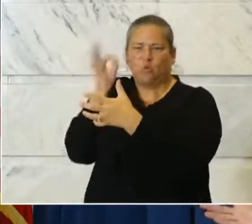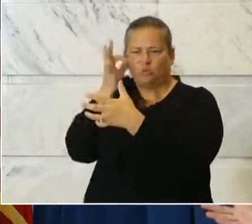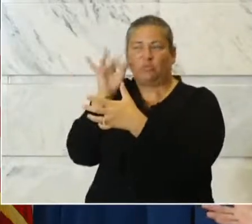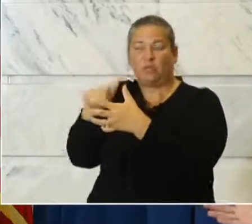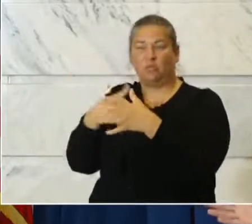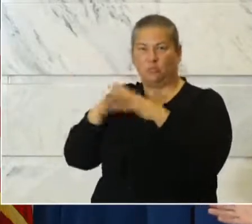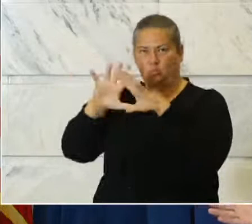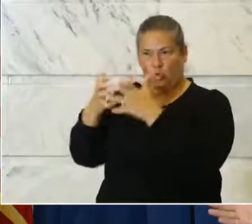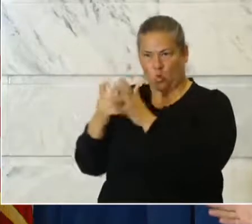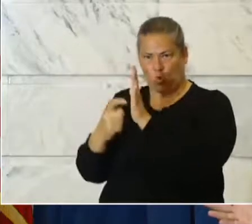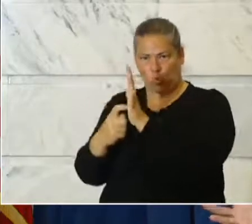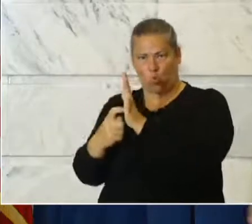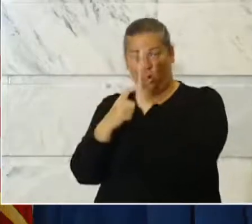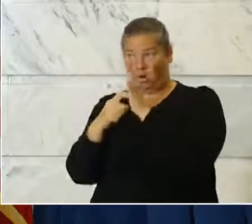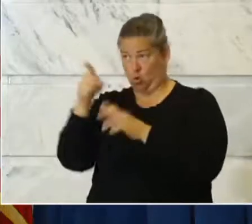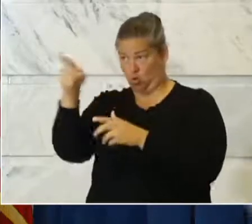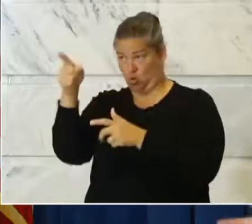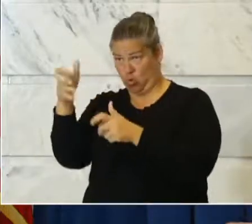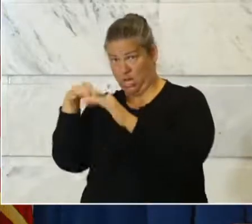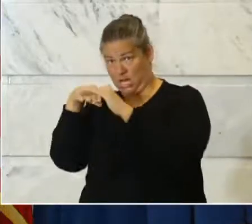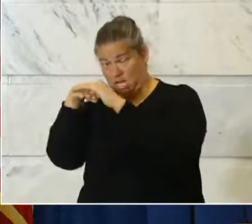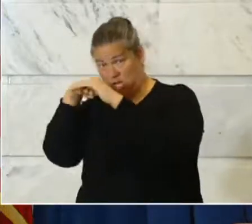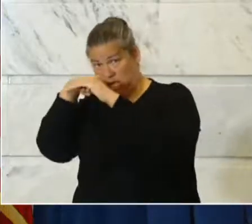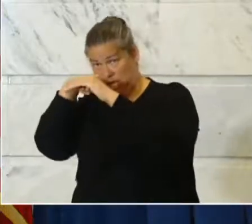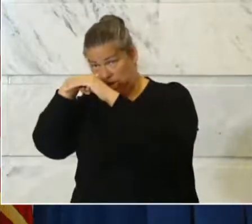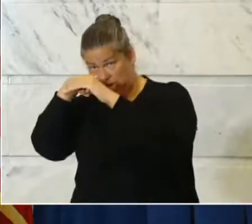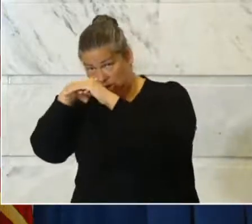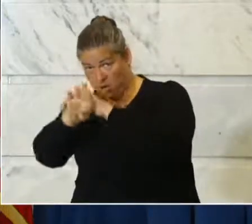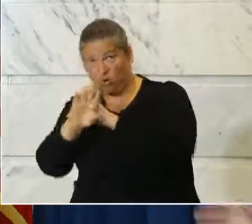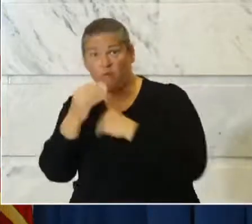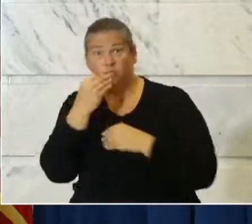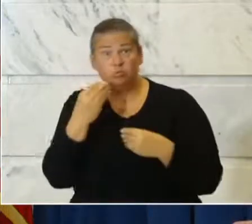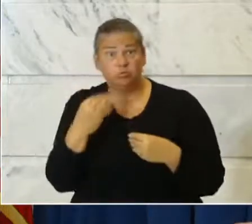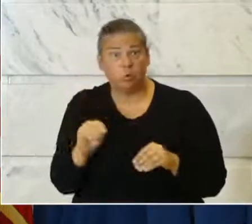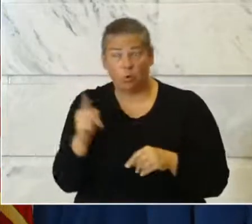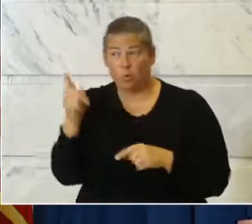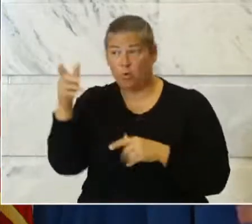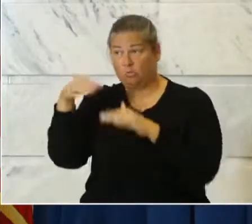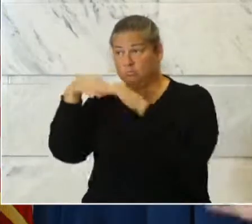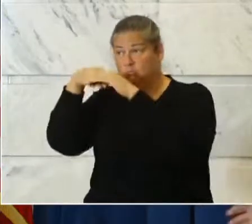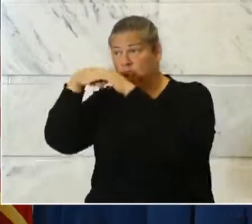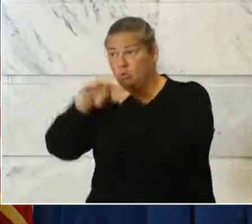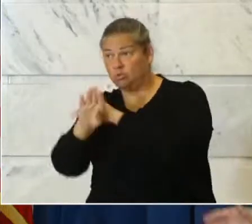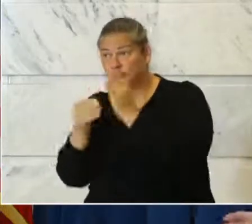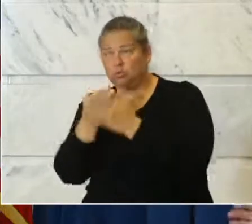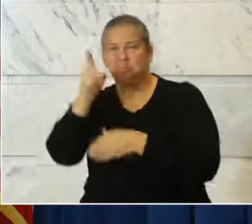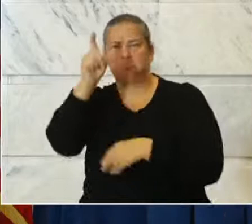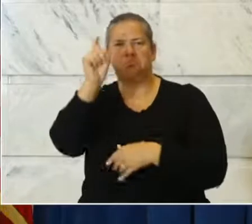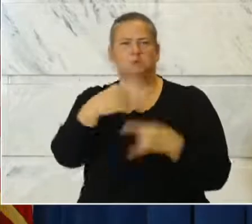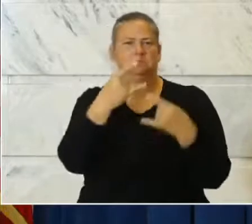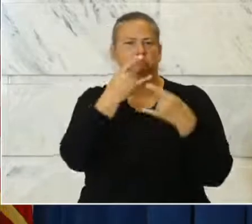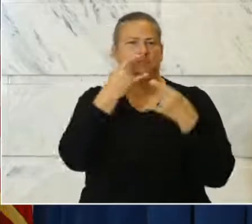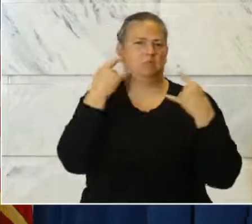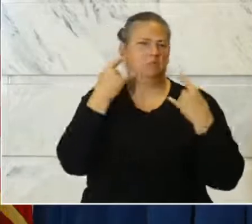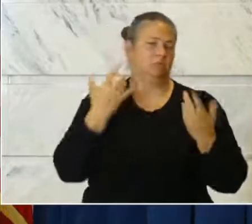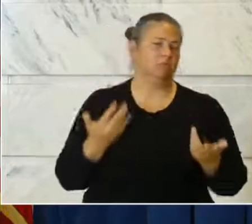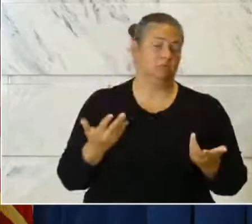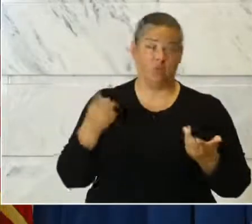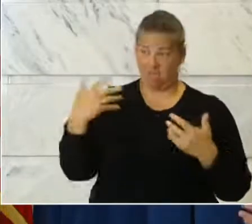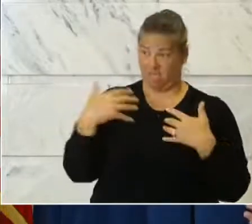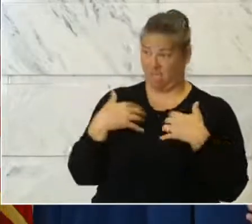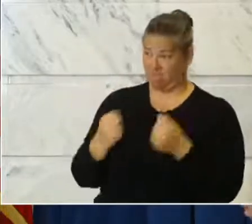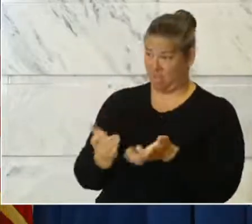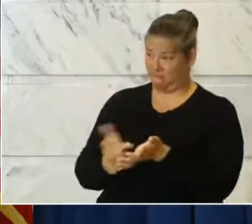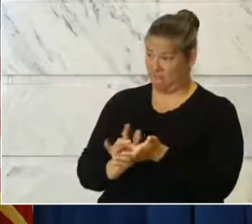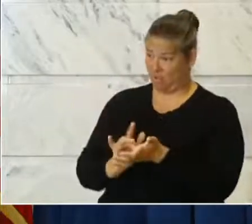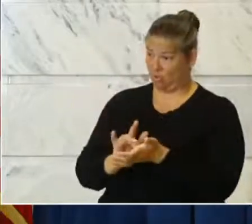retail place, you want to go in to a grocery store, wear a mask. No ifs, ands, or buts. If you don't have a medical condition, you got to